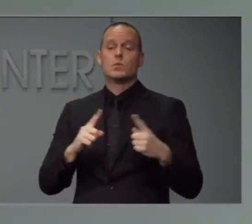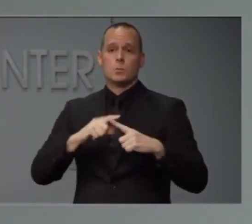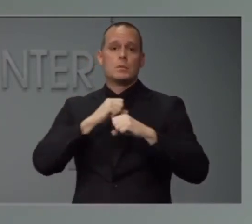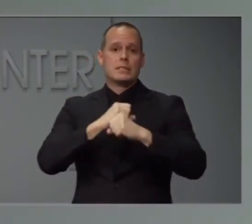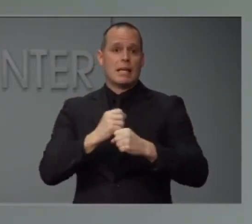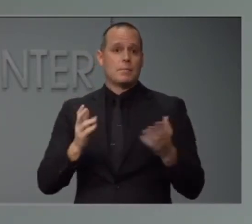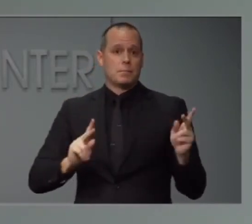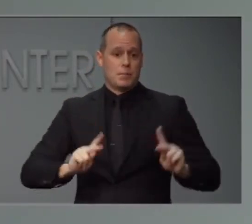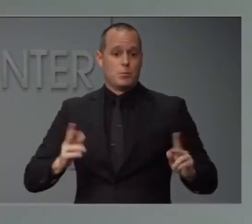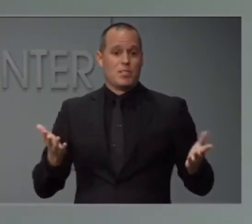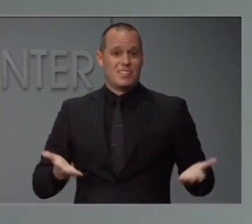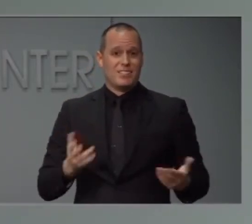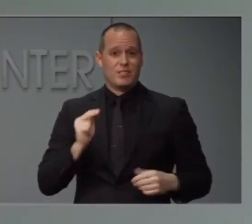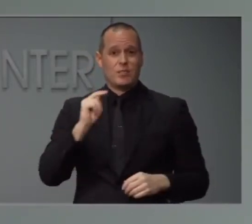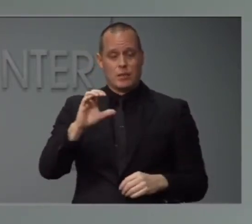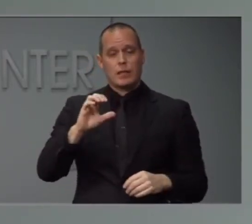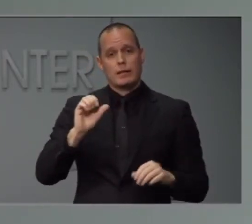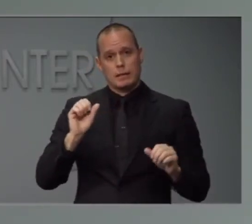Thank you.